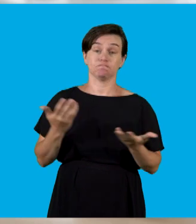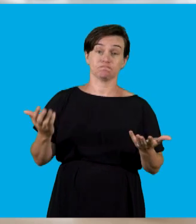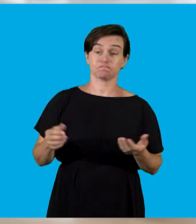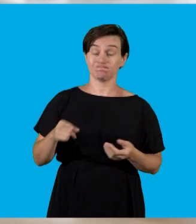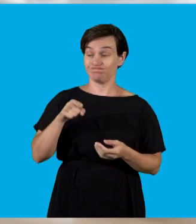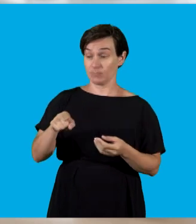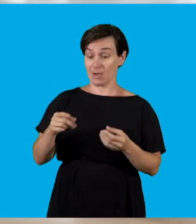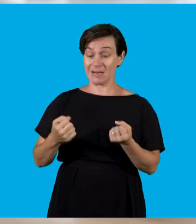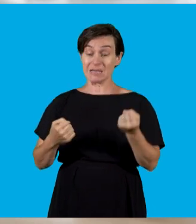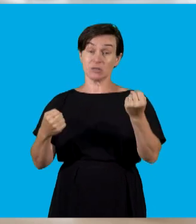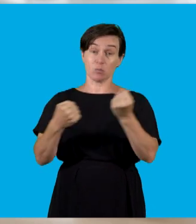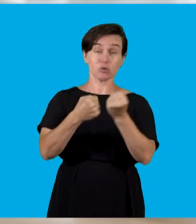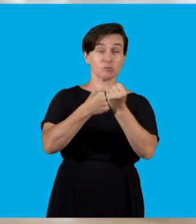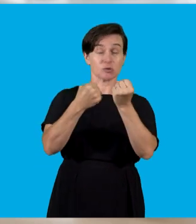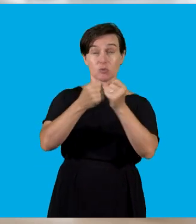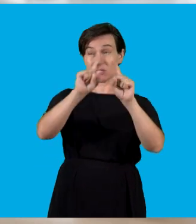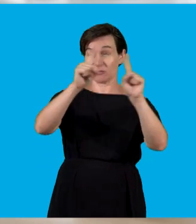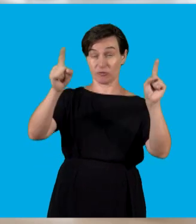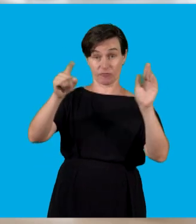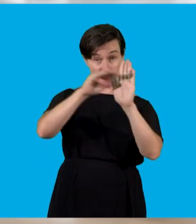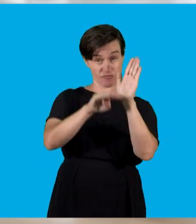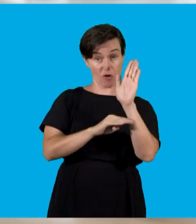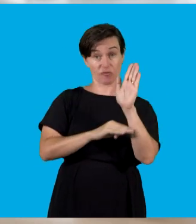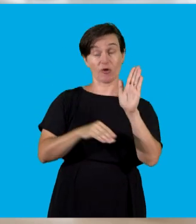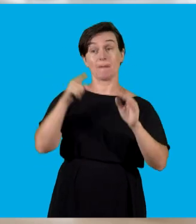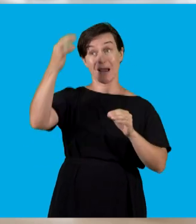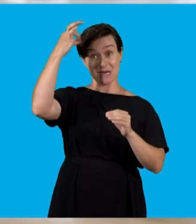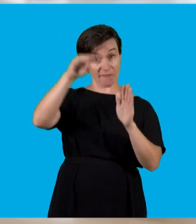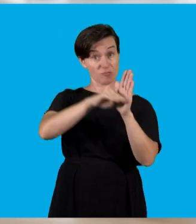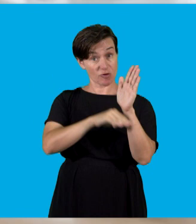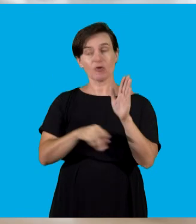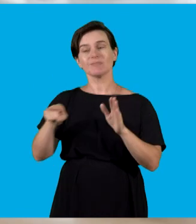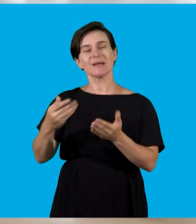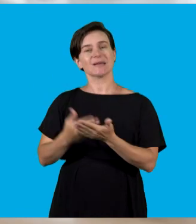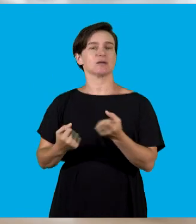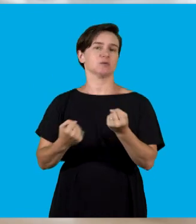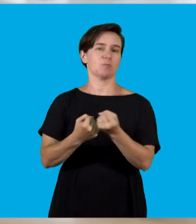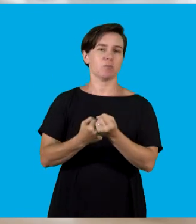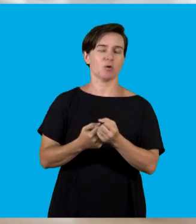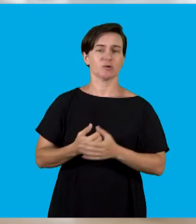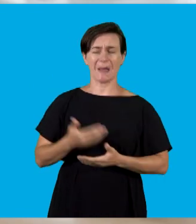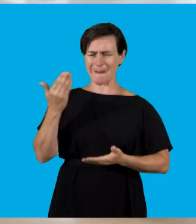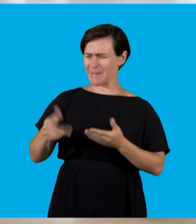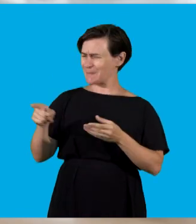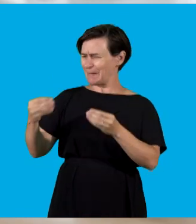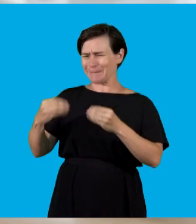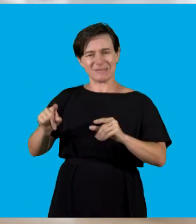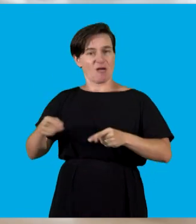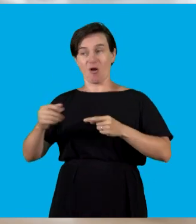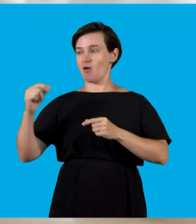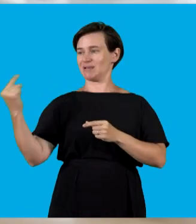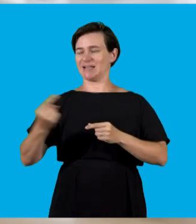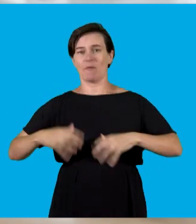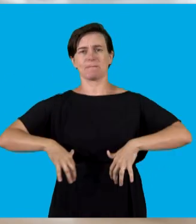support poverty alleviation programs that are offered by the government. If a business cannot start or initiate